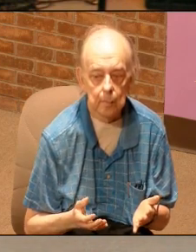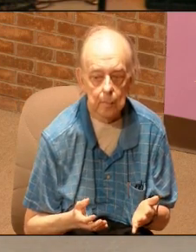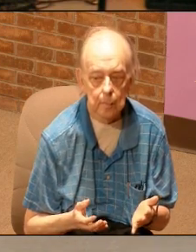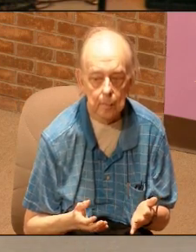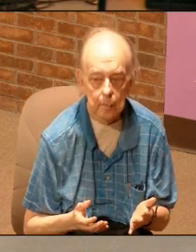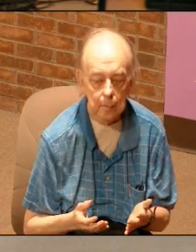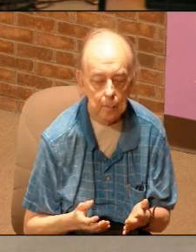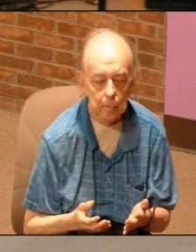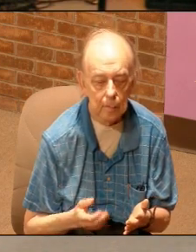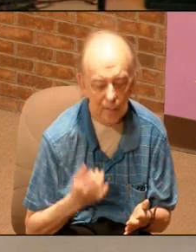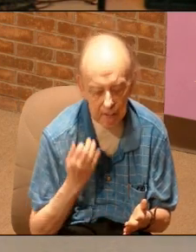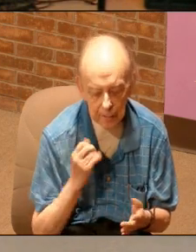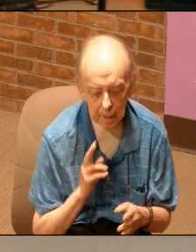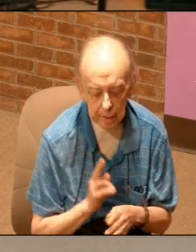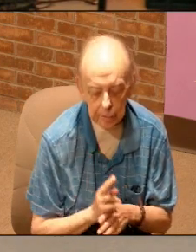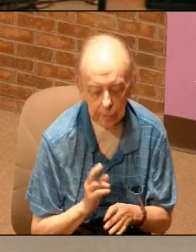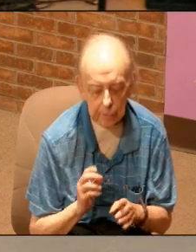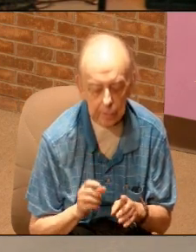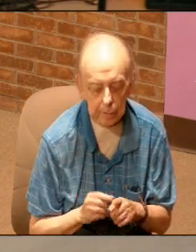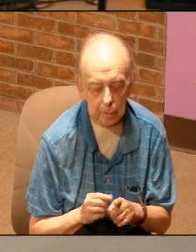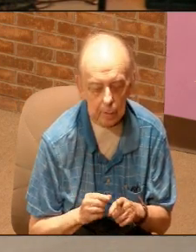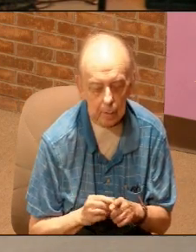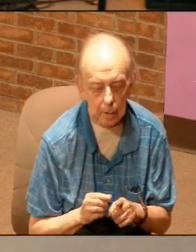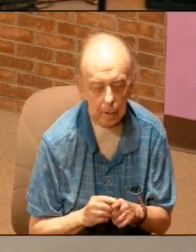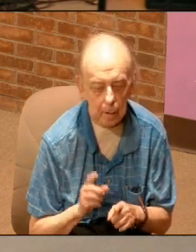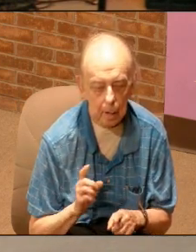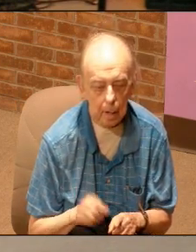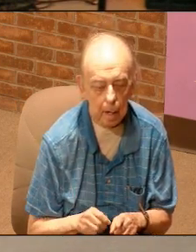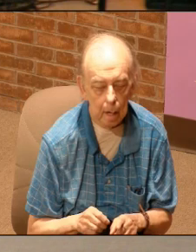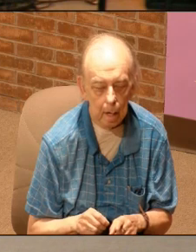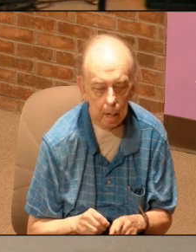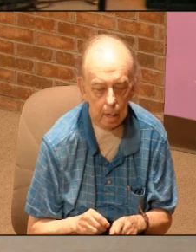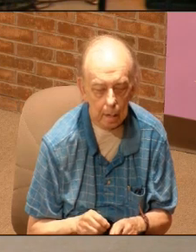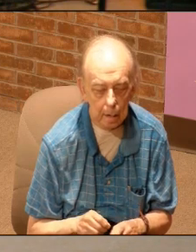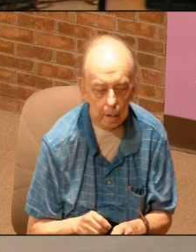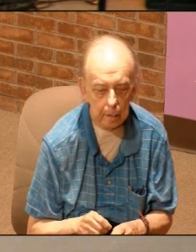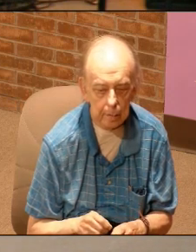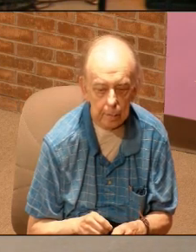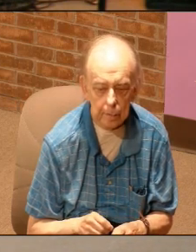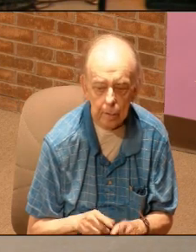if I can use this word, you need to learn how to hack your habits.